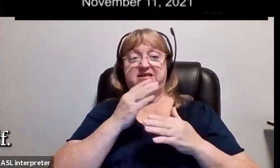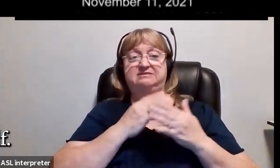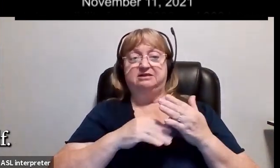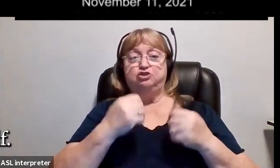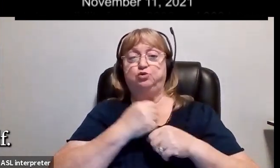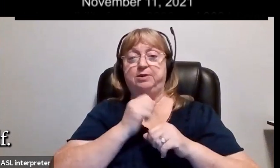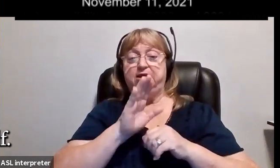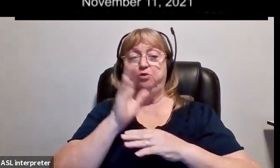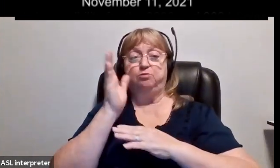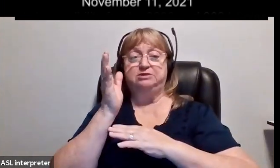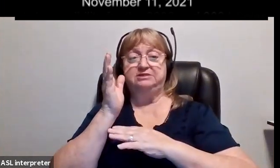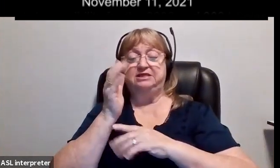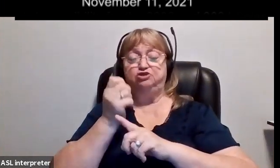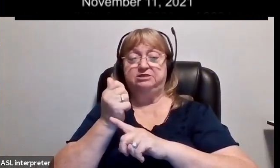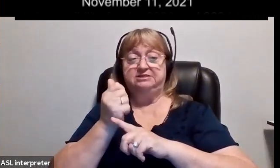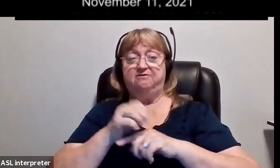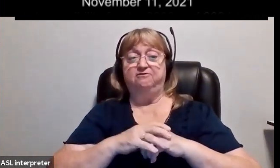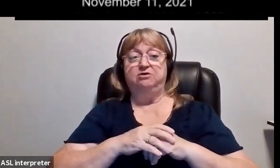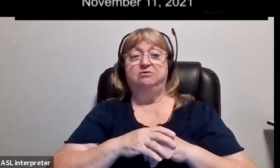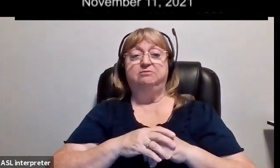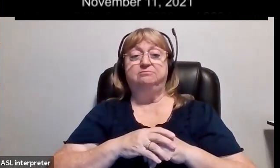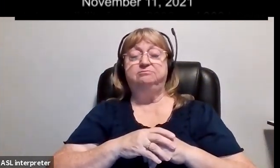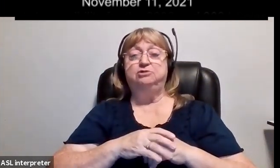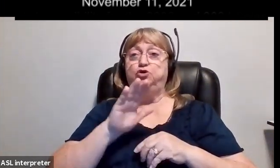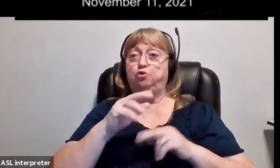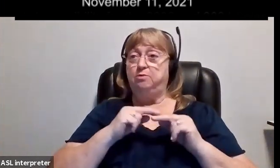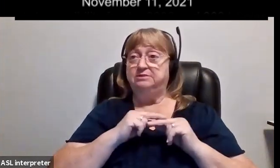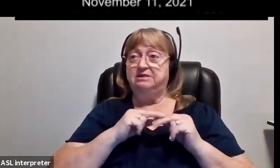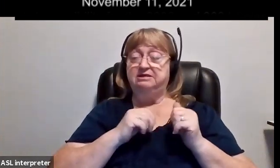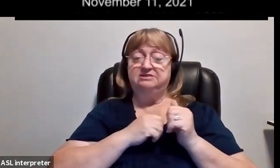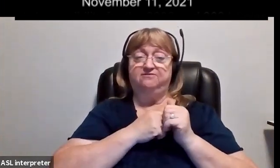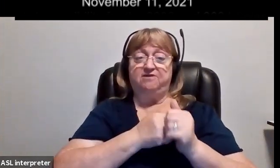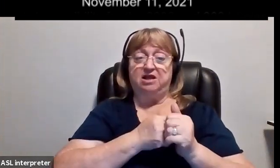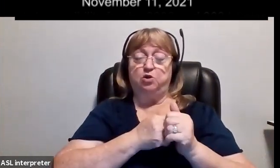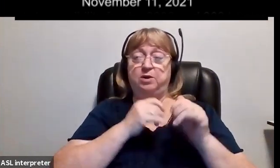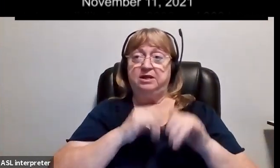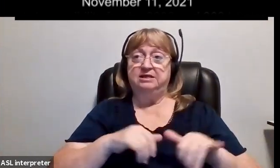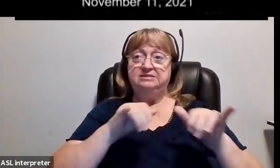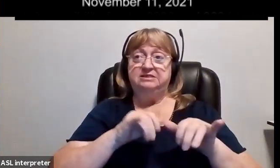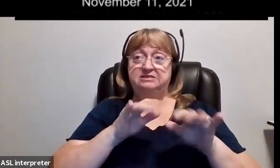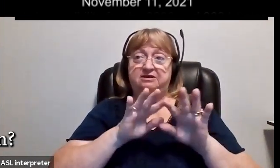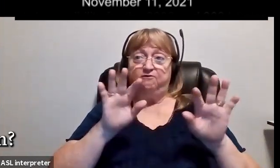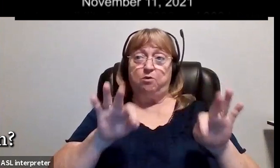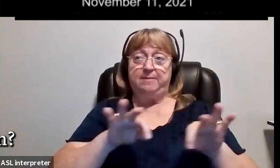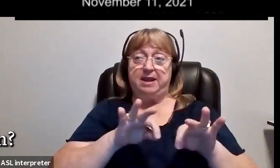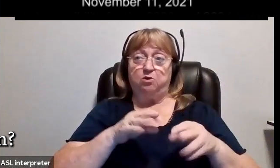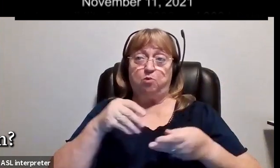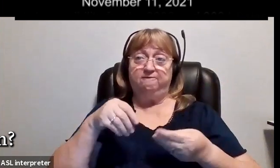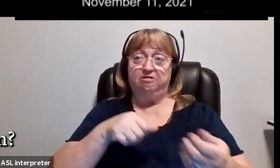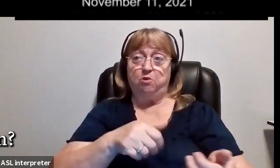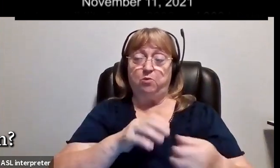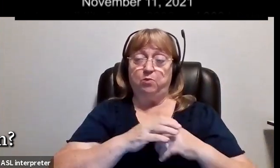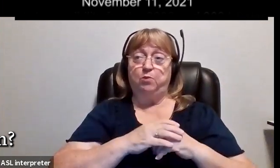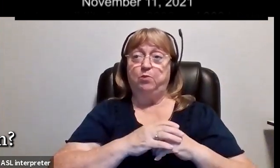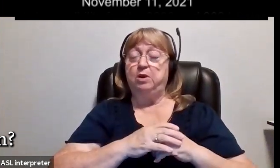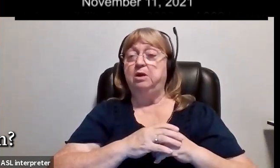creating your presentation itself. Do your slides follow a consistent format or flow? So the layout of the